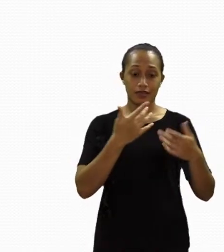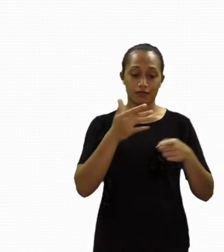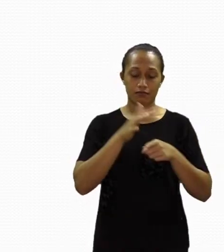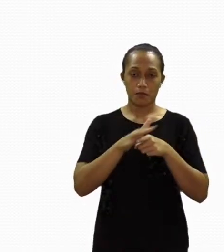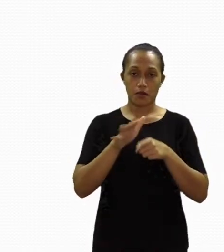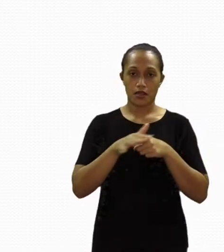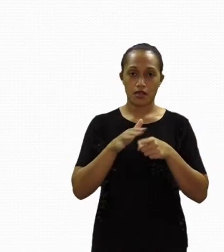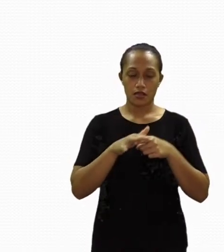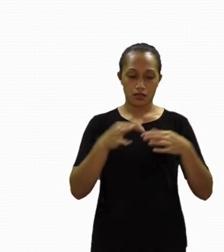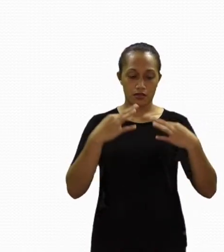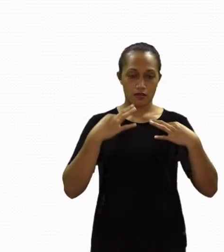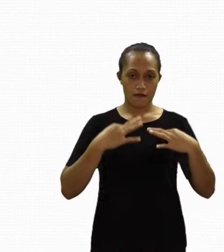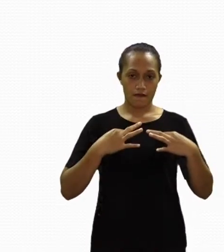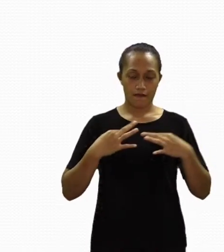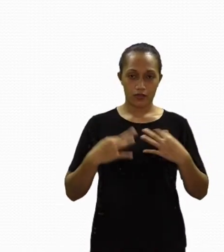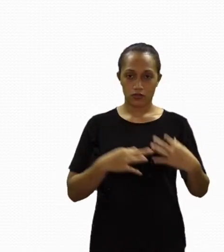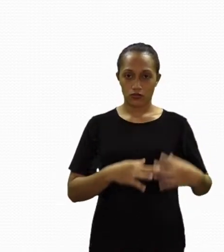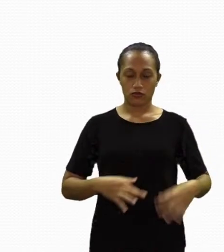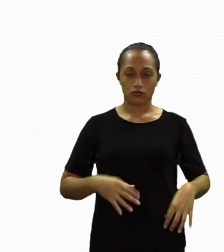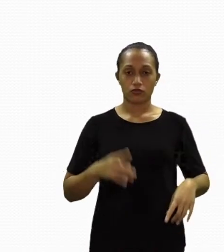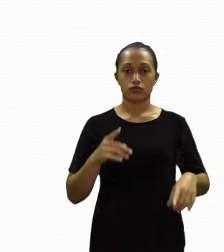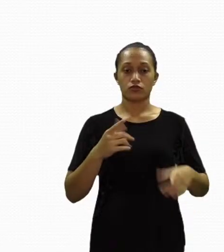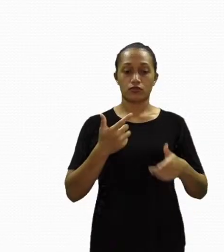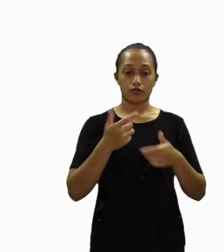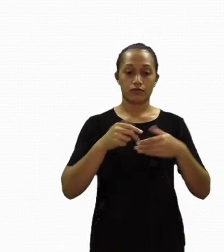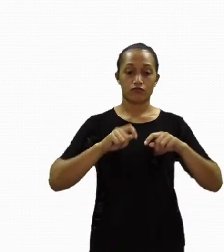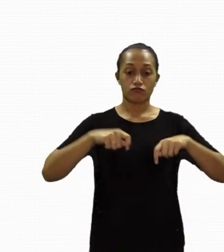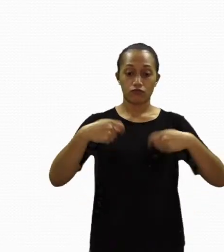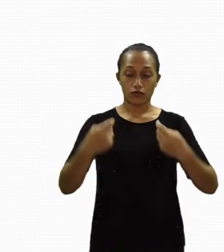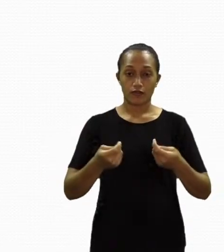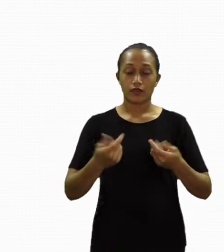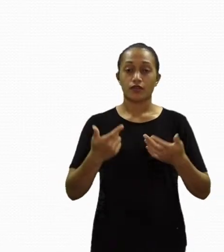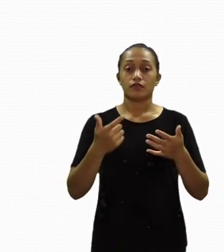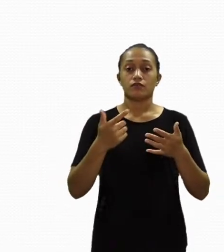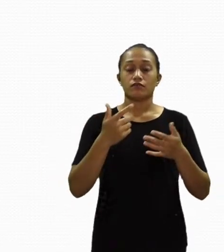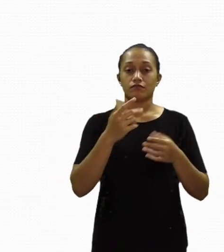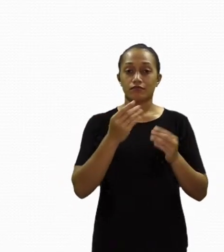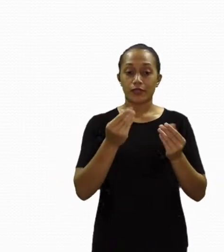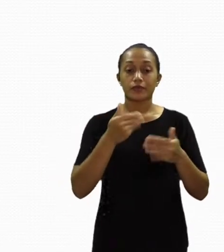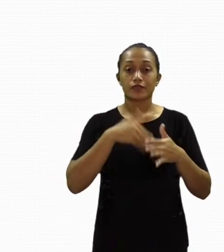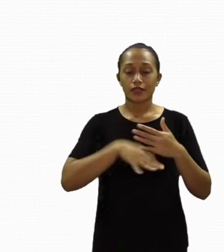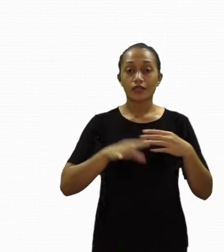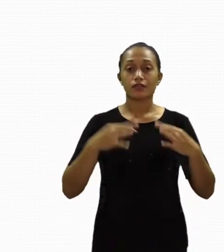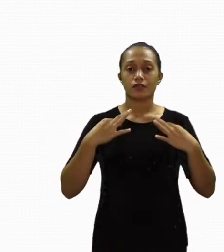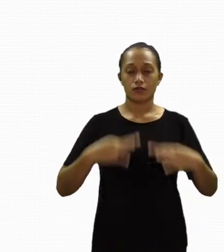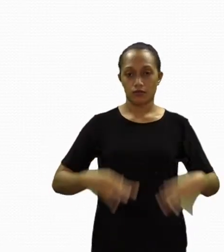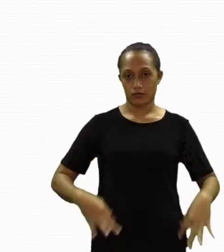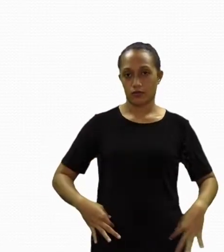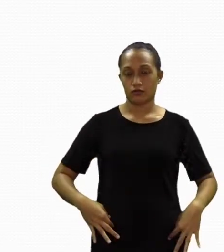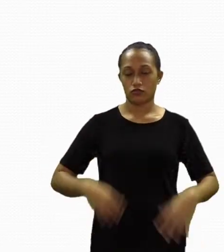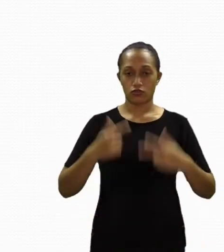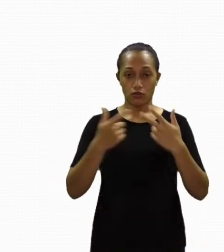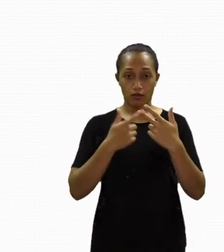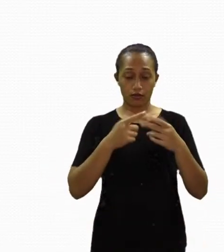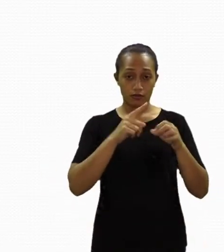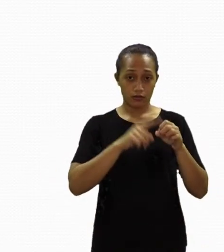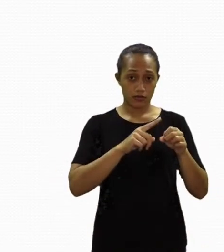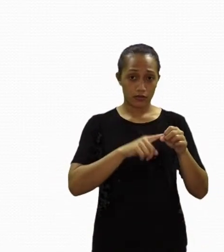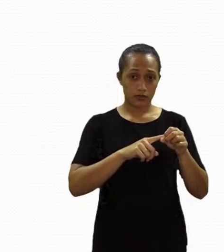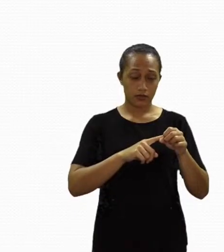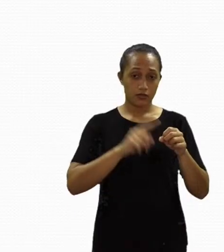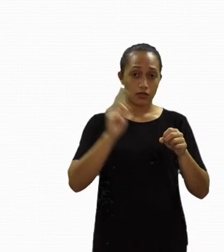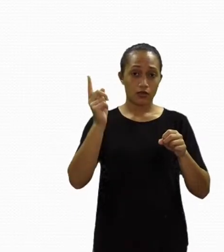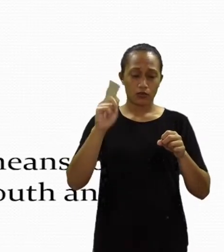are the organs that provide the means to transport oxygen to the tissues of the body. Another question would be, what